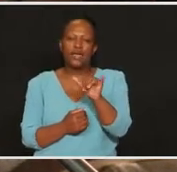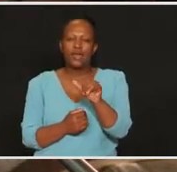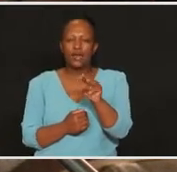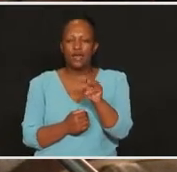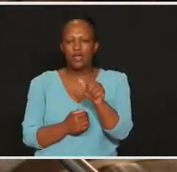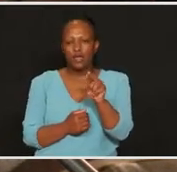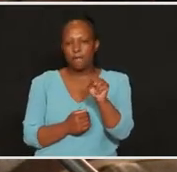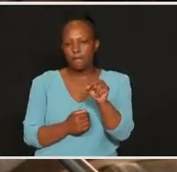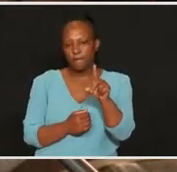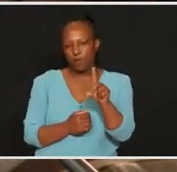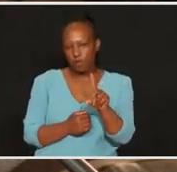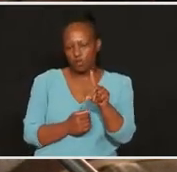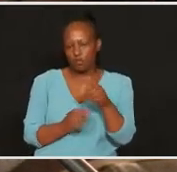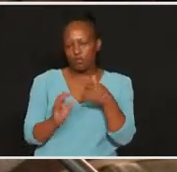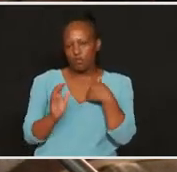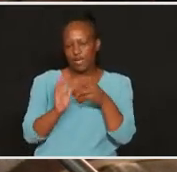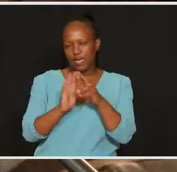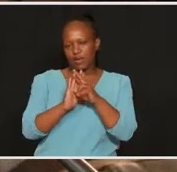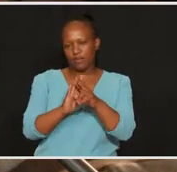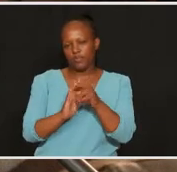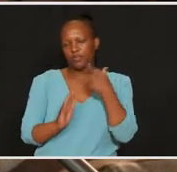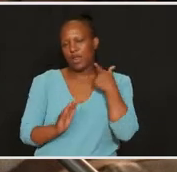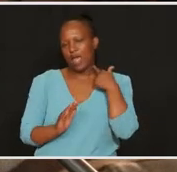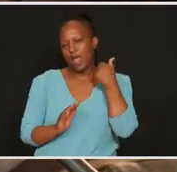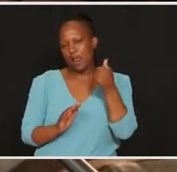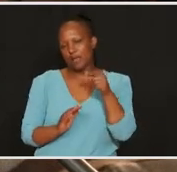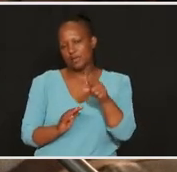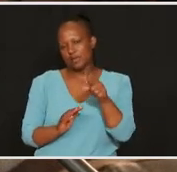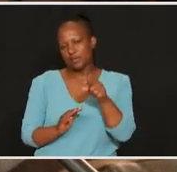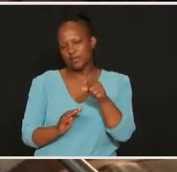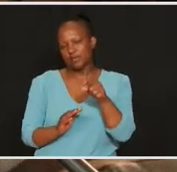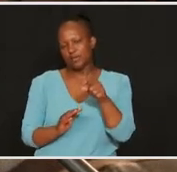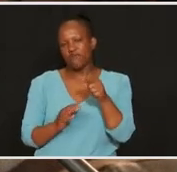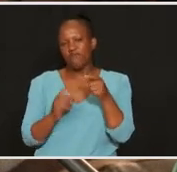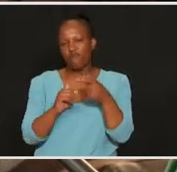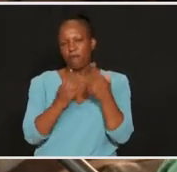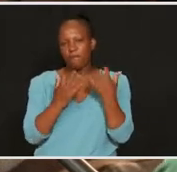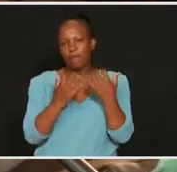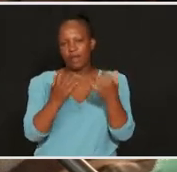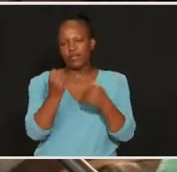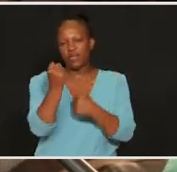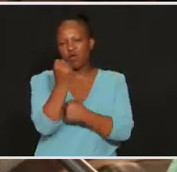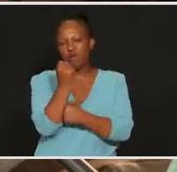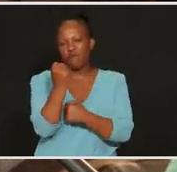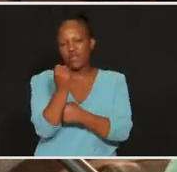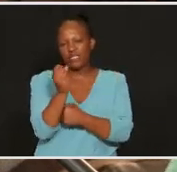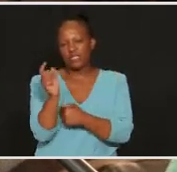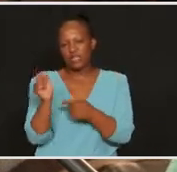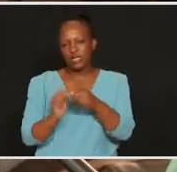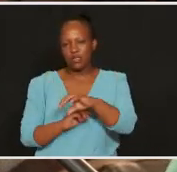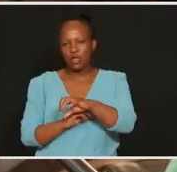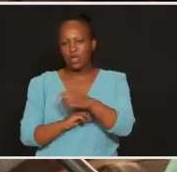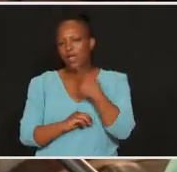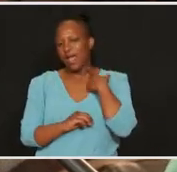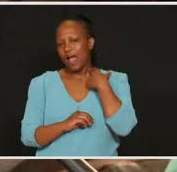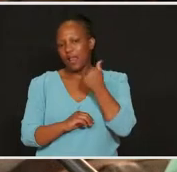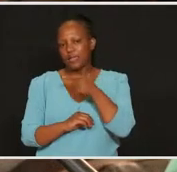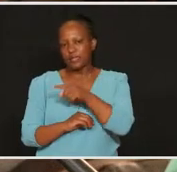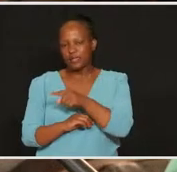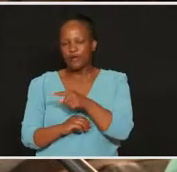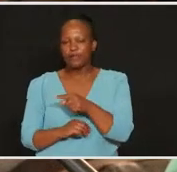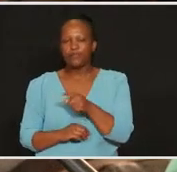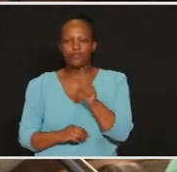from the Parliamentary constituency office chair I came here